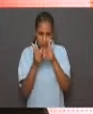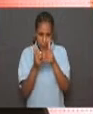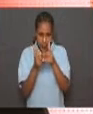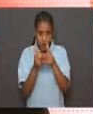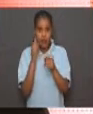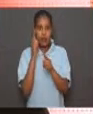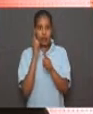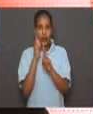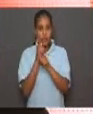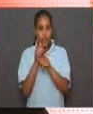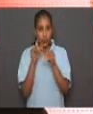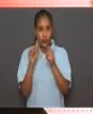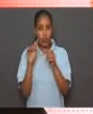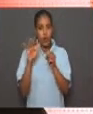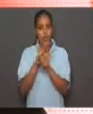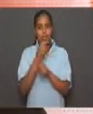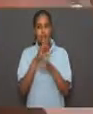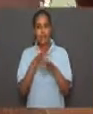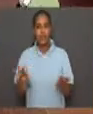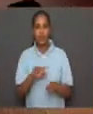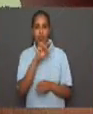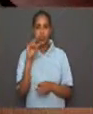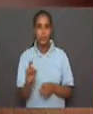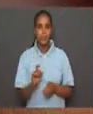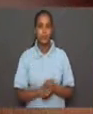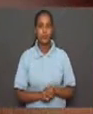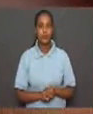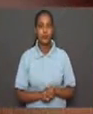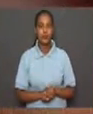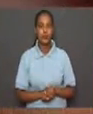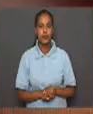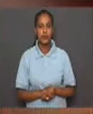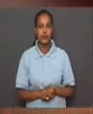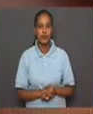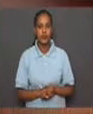words to complete the statements.